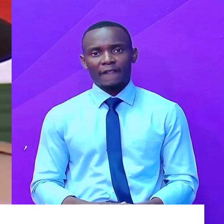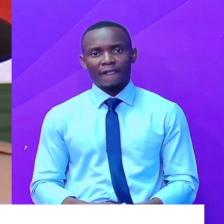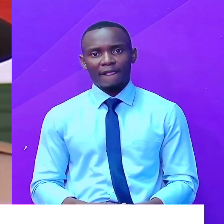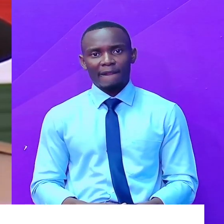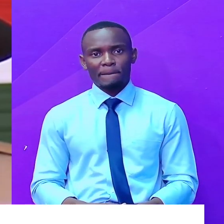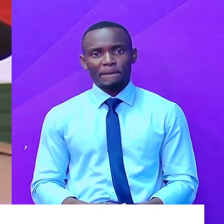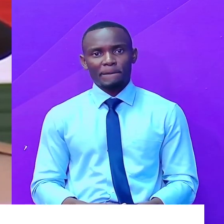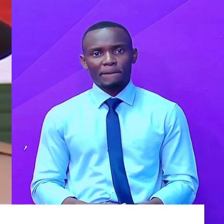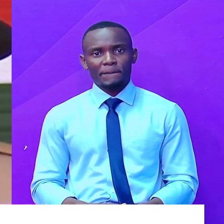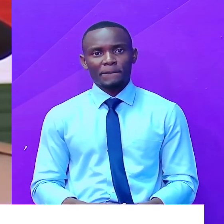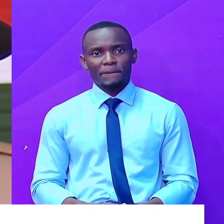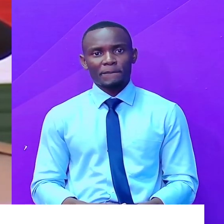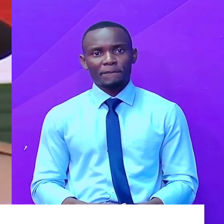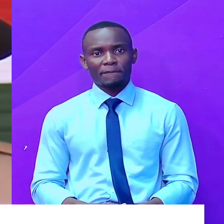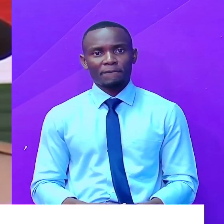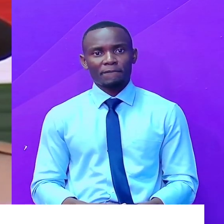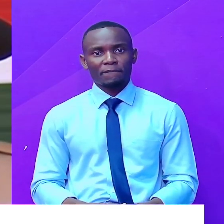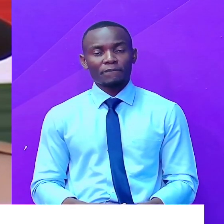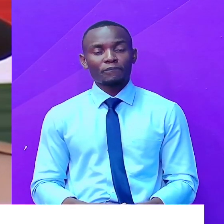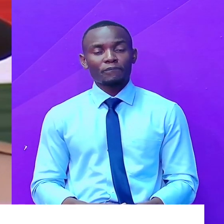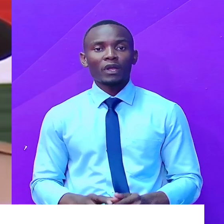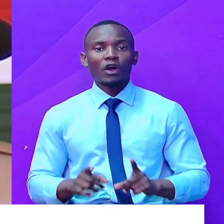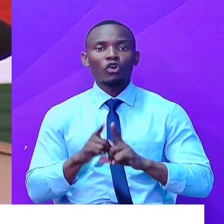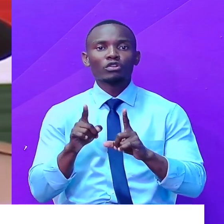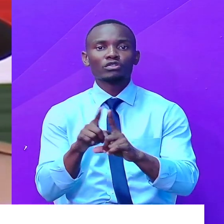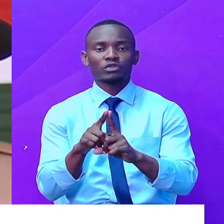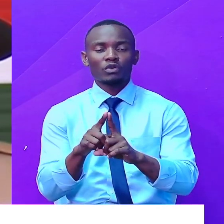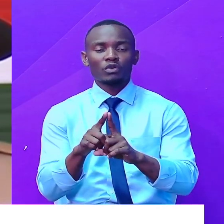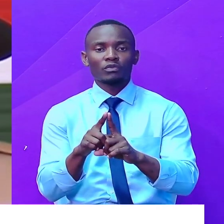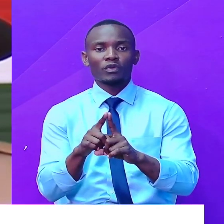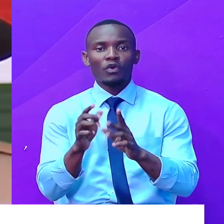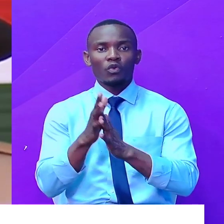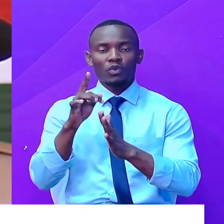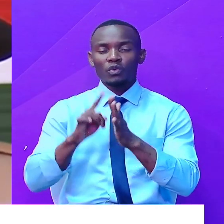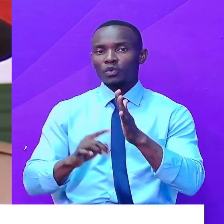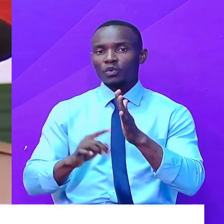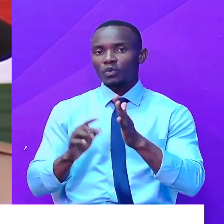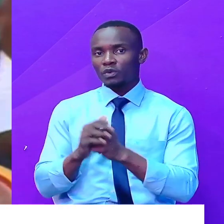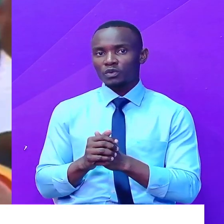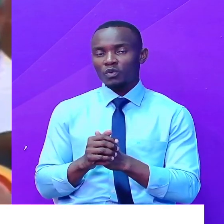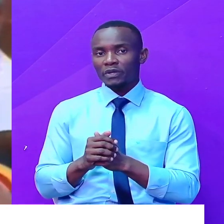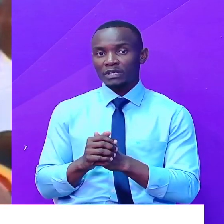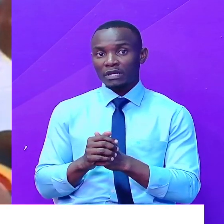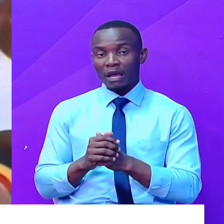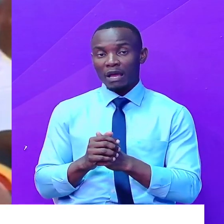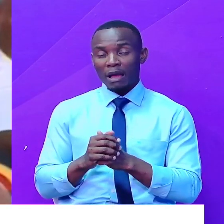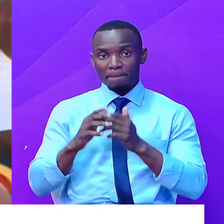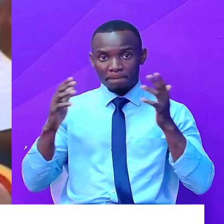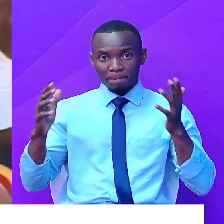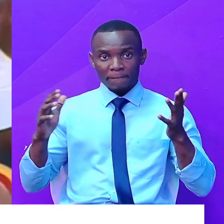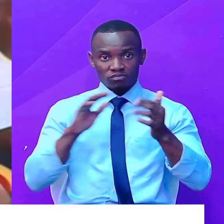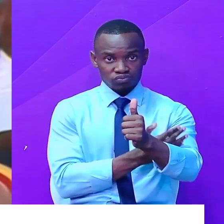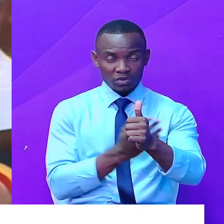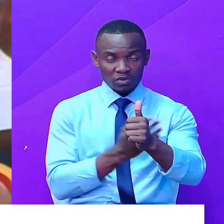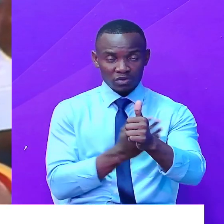With the mastery of energy and sufficiency production capacity, Africa shall build the foundation of